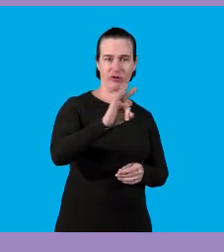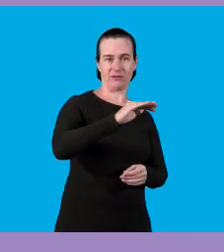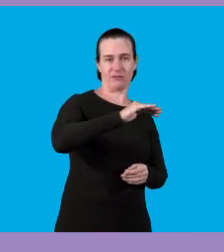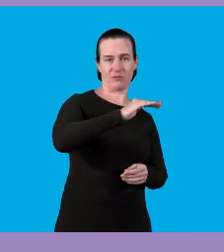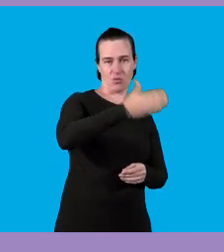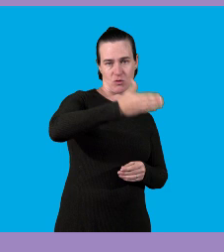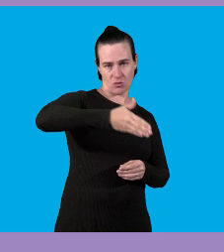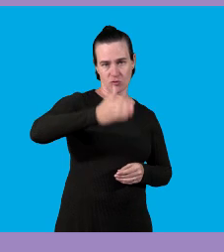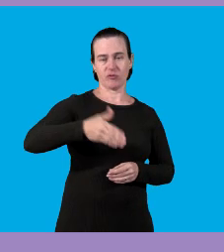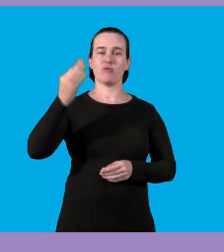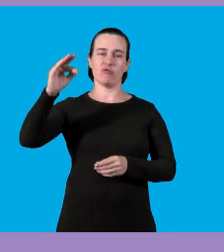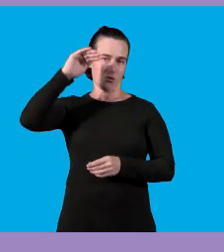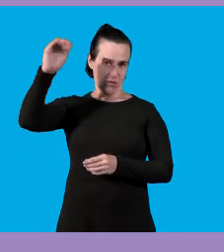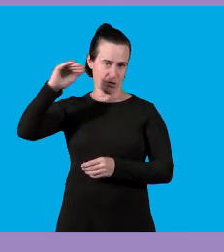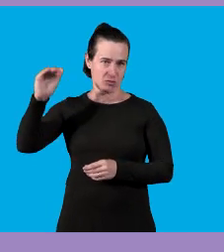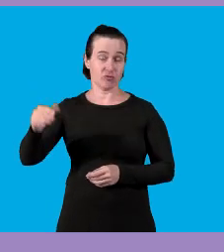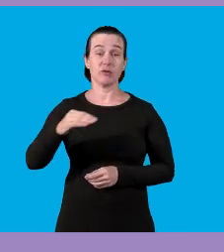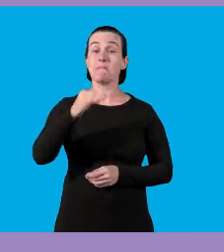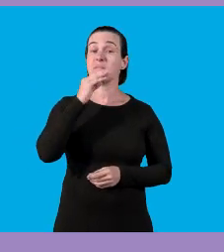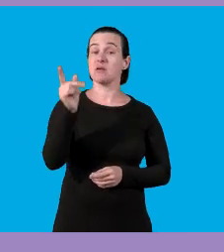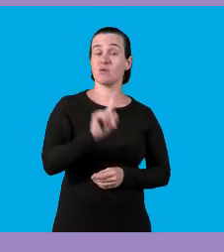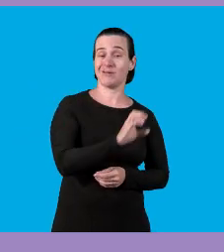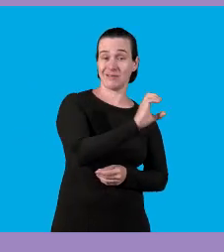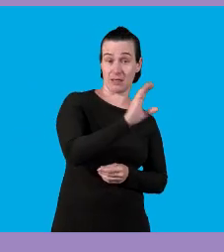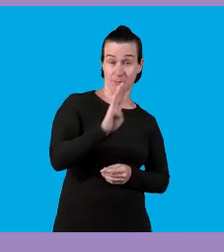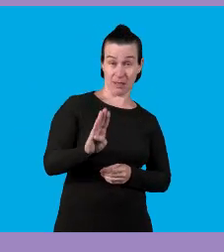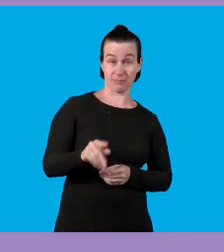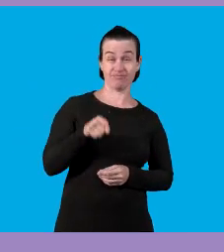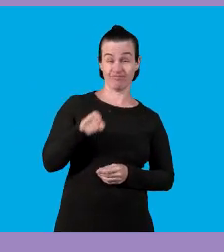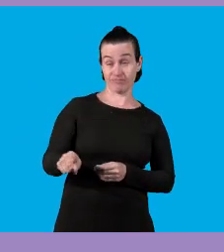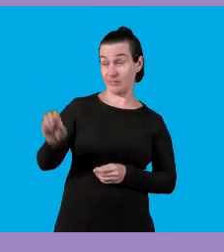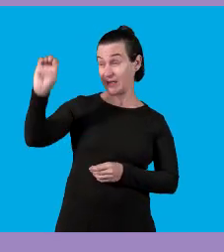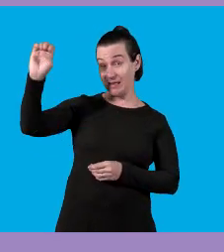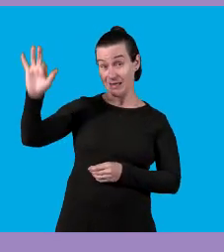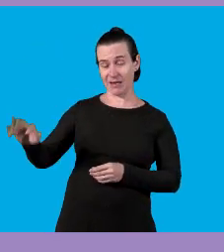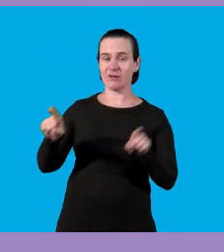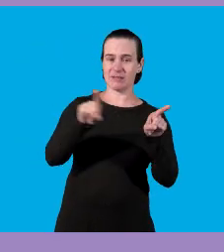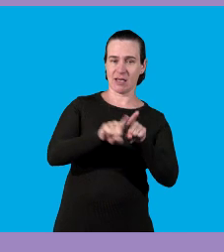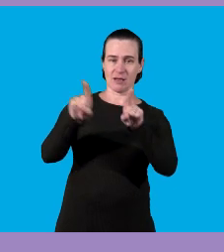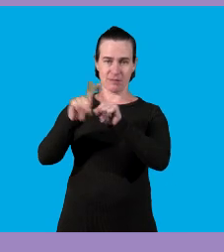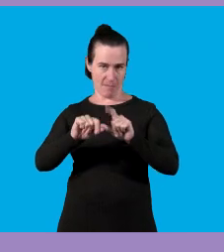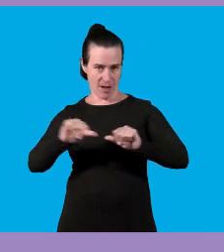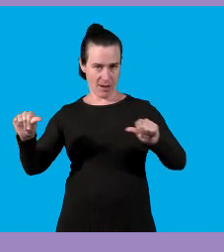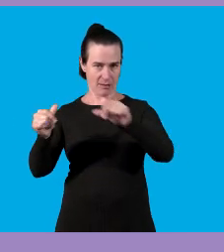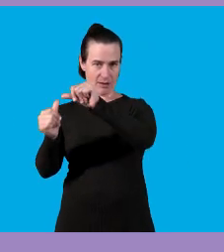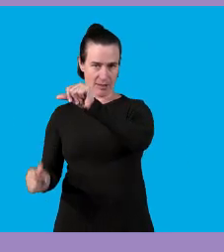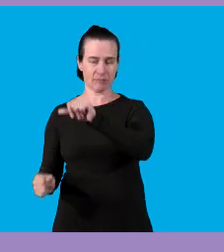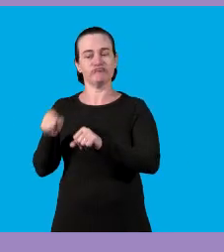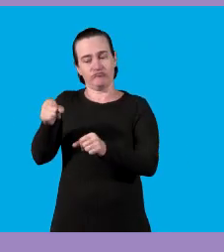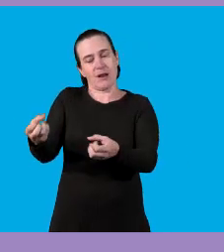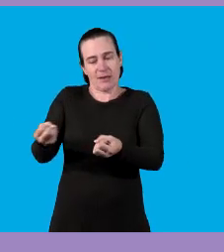side CB is equal to side EF, and that is